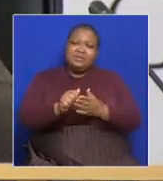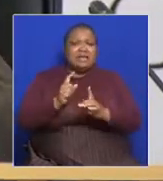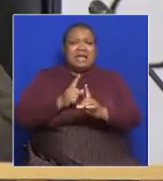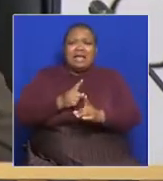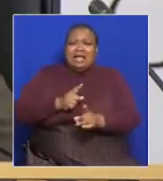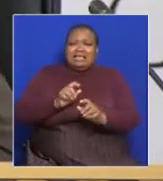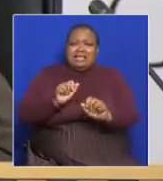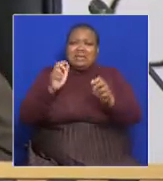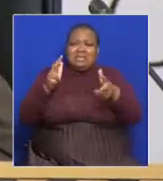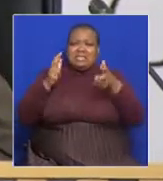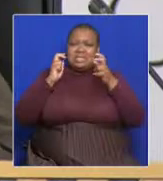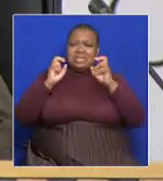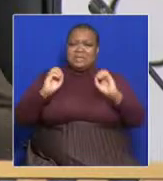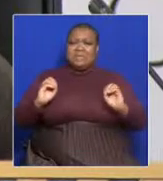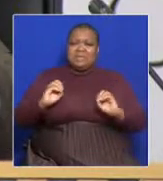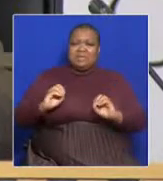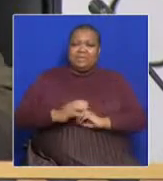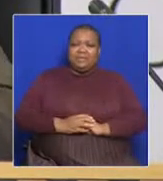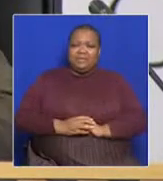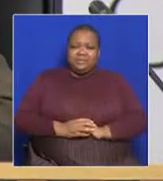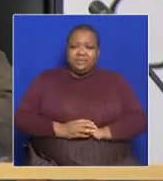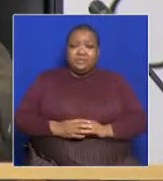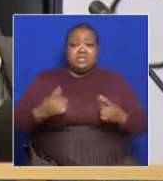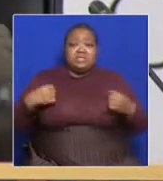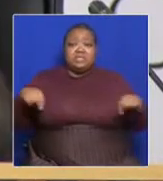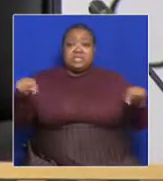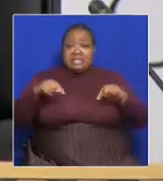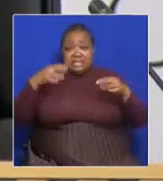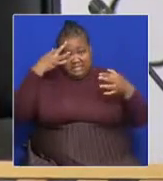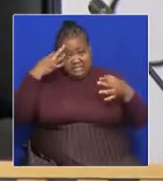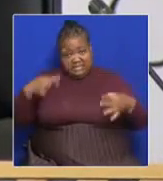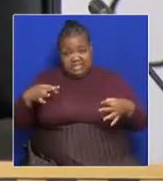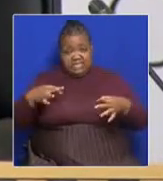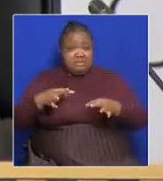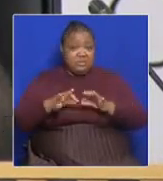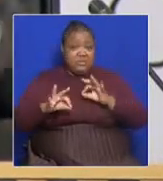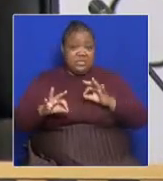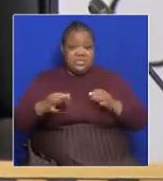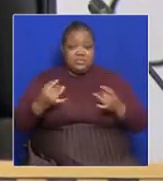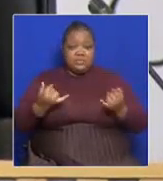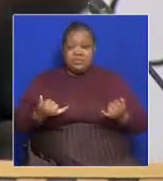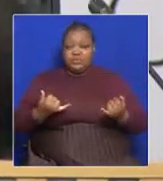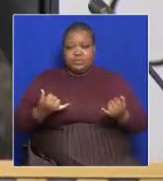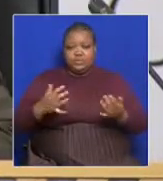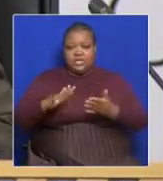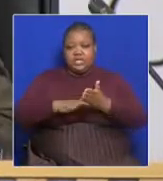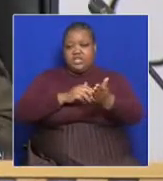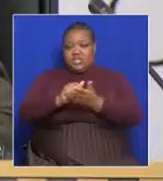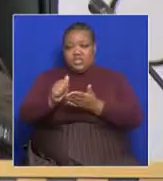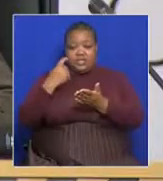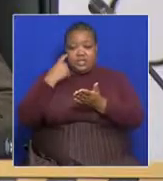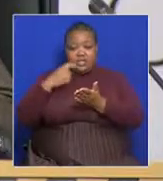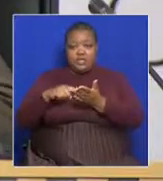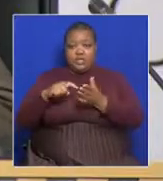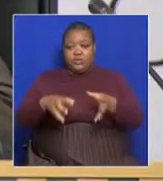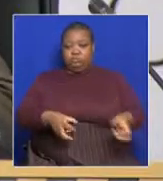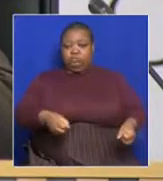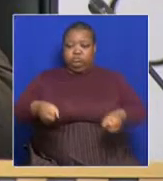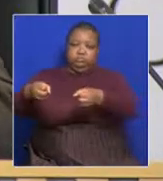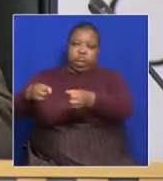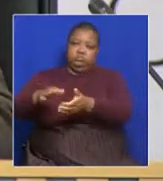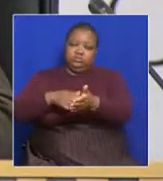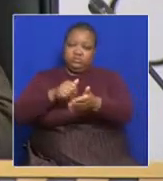It's not up to us, Commissioner. It's not as simple as today we do a destruction notice and we take it for destruction. The lab has